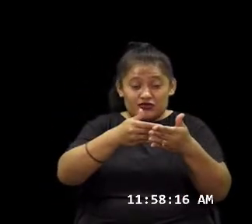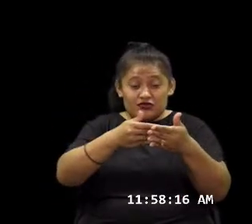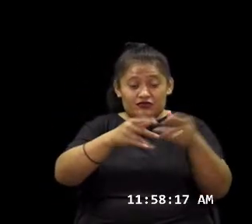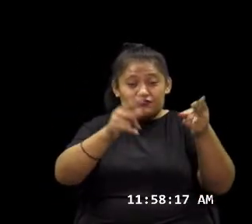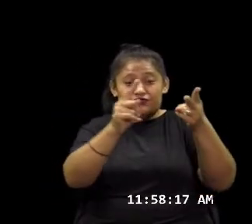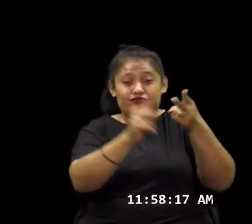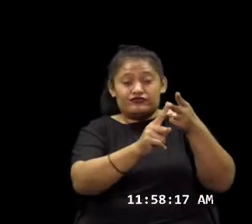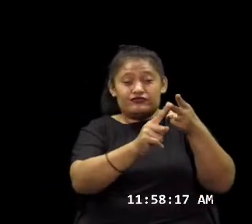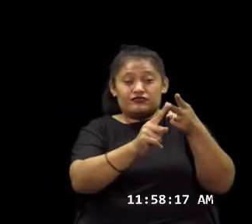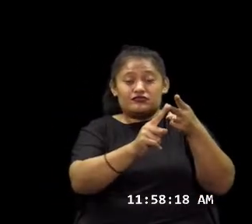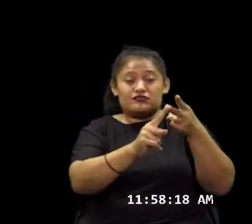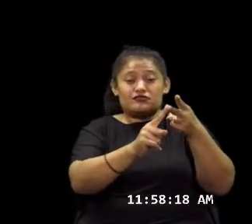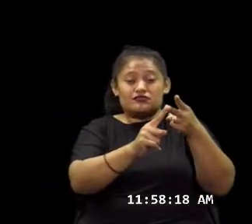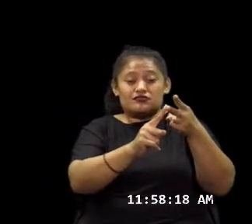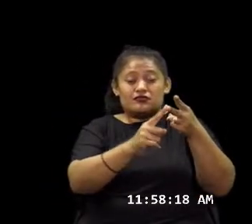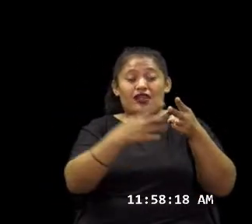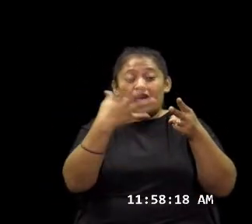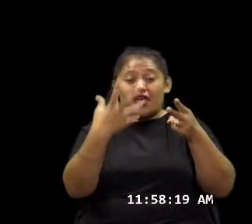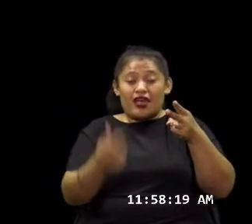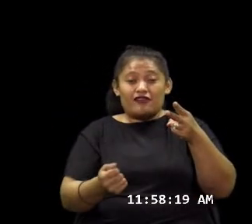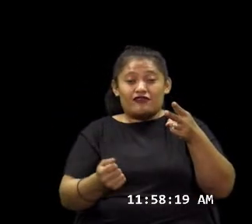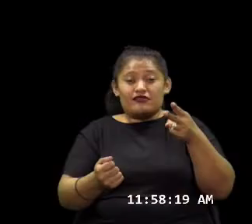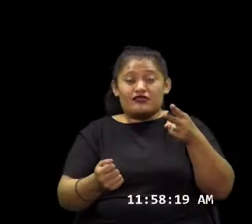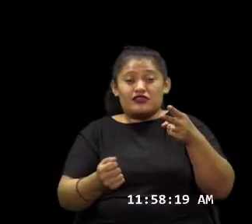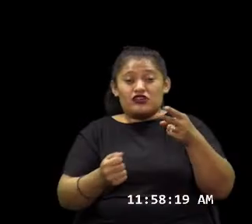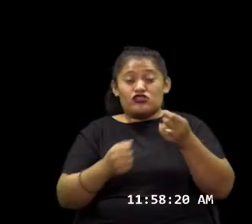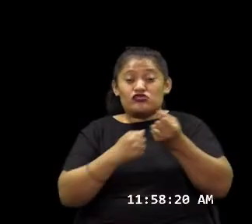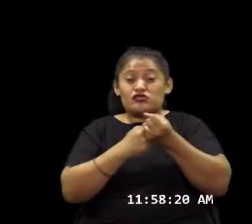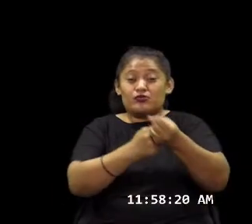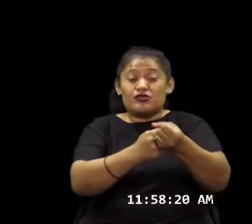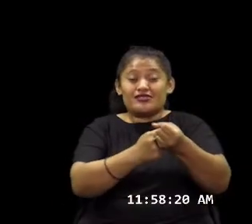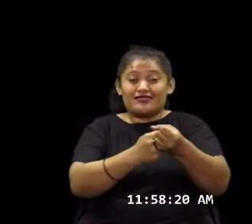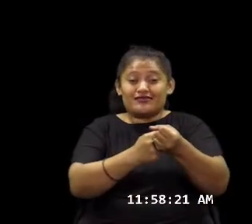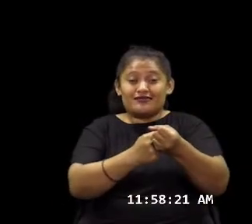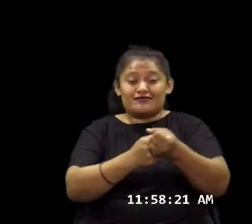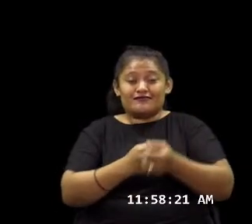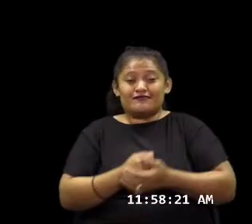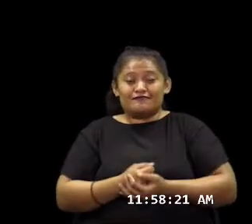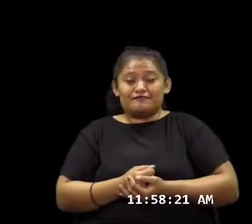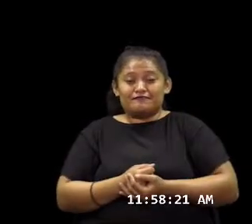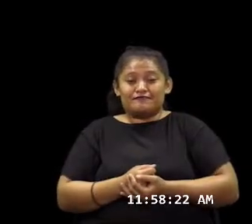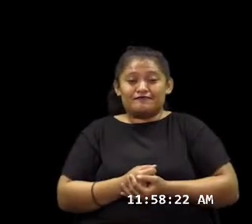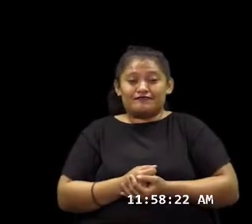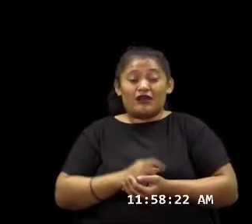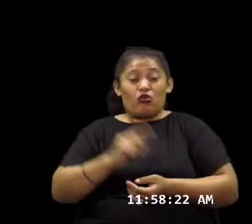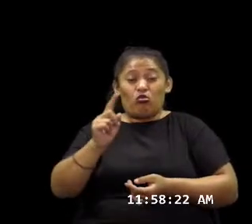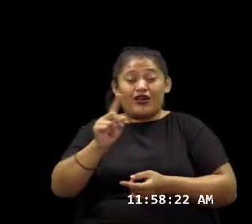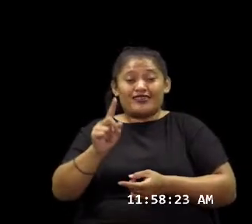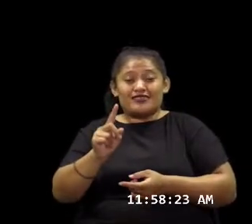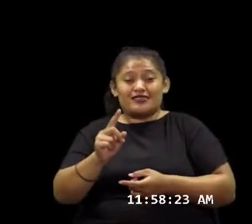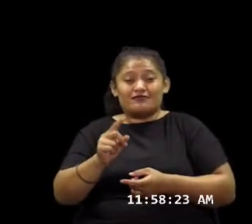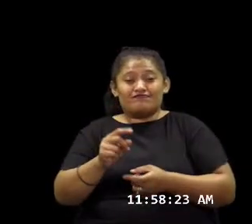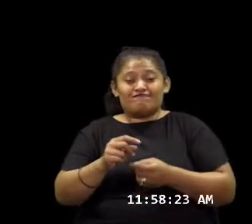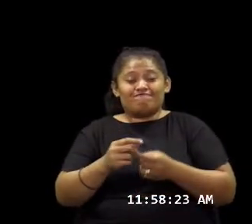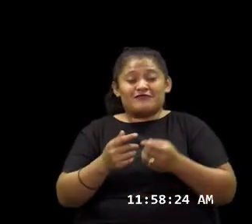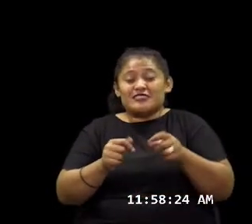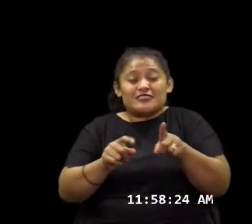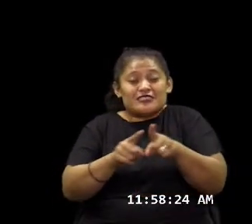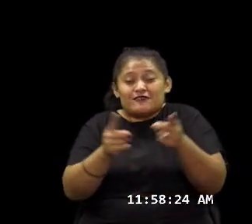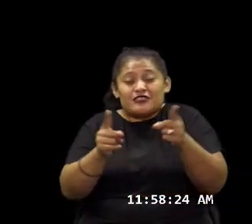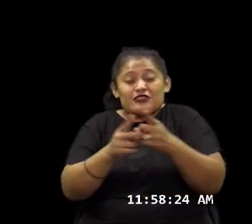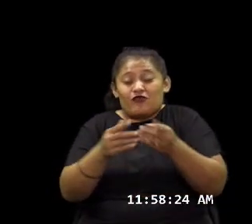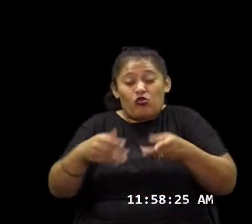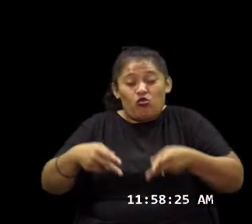Step number 2, have your supporting details. These are all the detailed